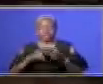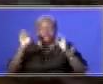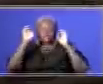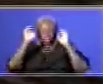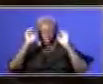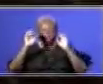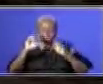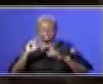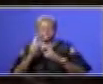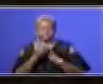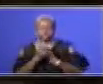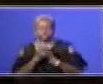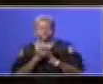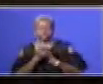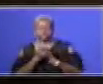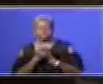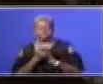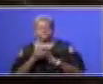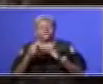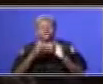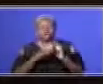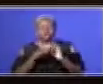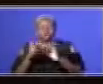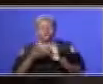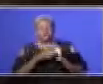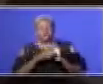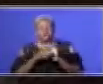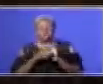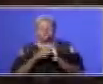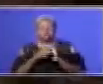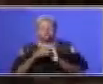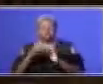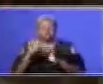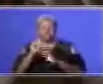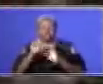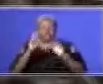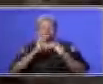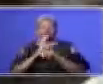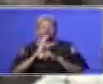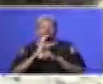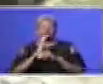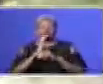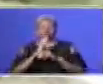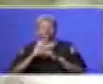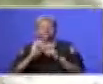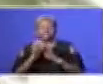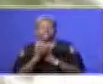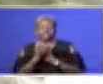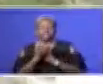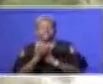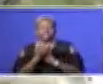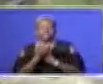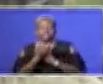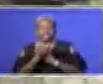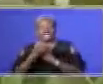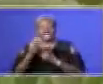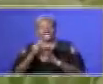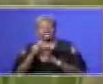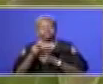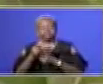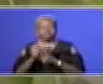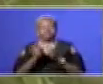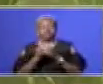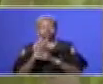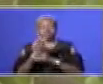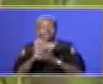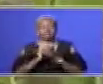locals. It's a combination of aquaculture, where you cultivate aquarius animals, and hydroponics, where you're growing